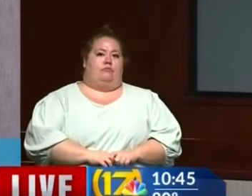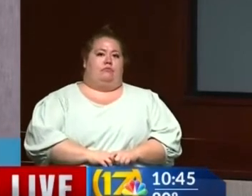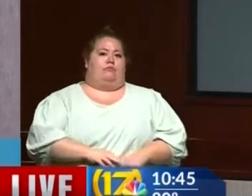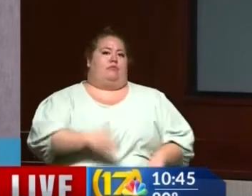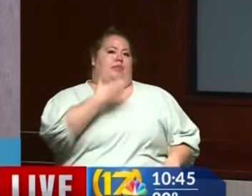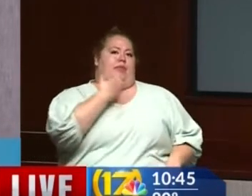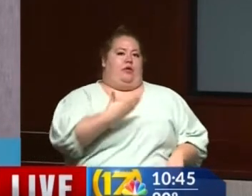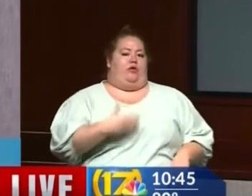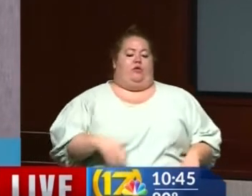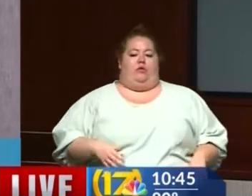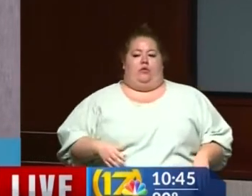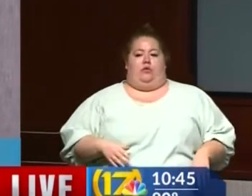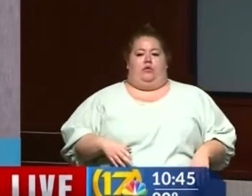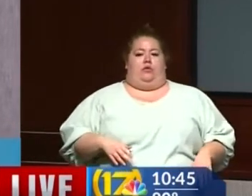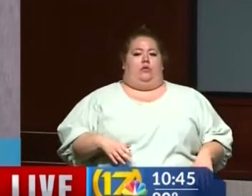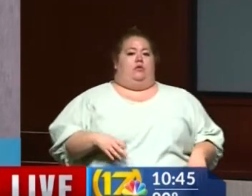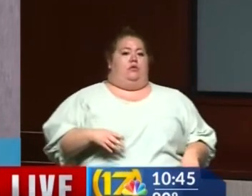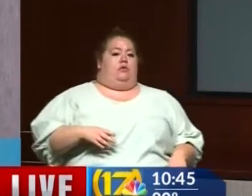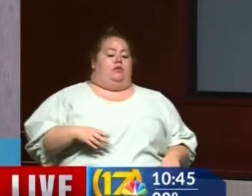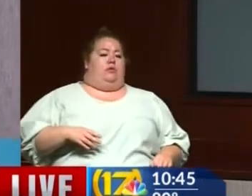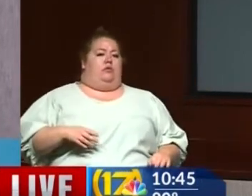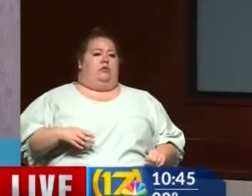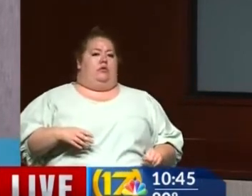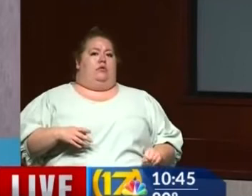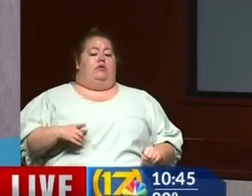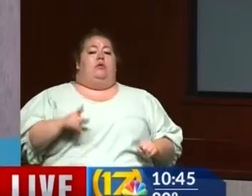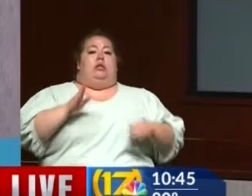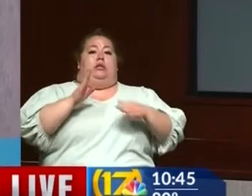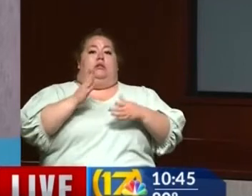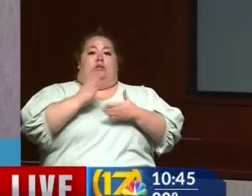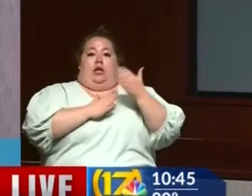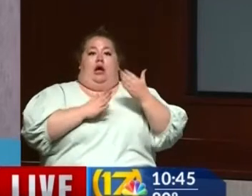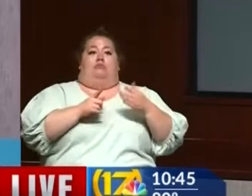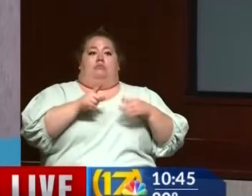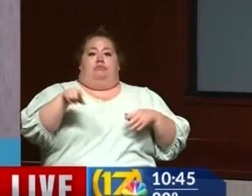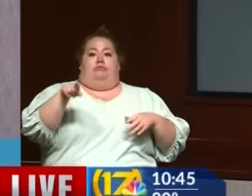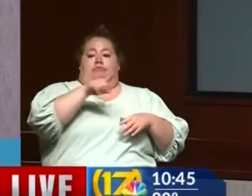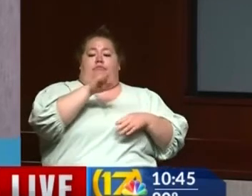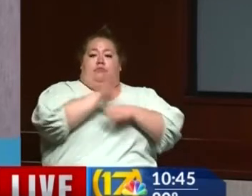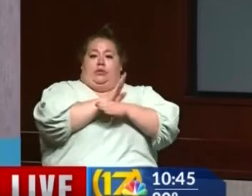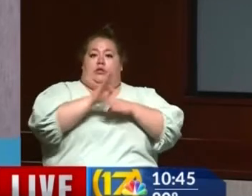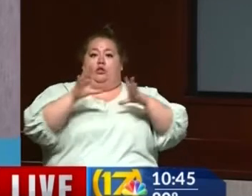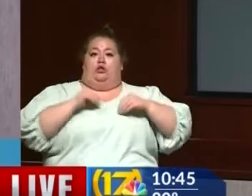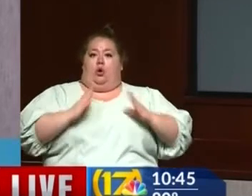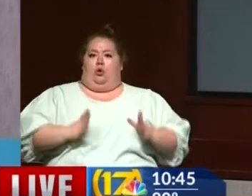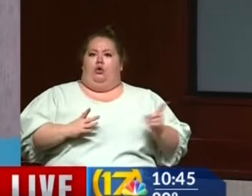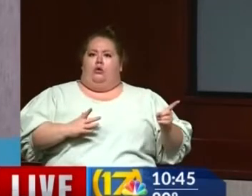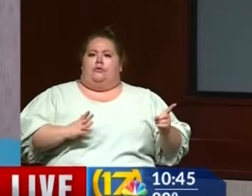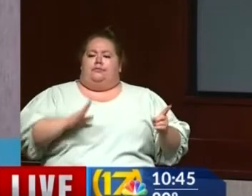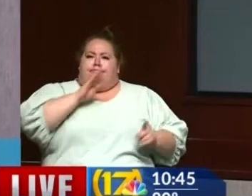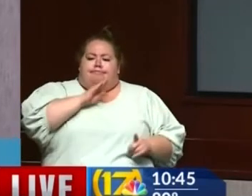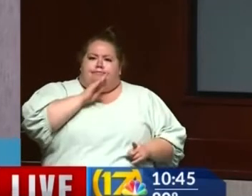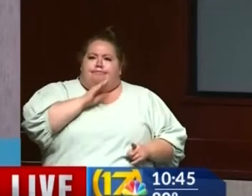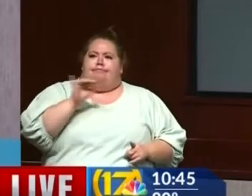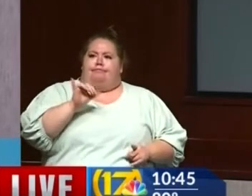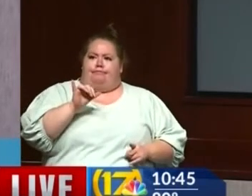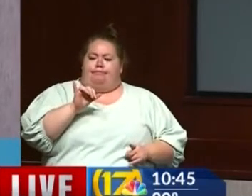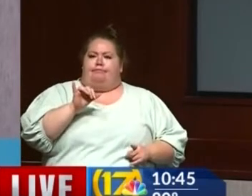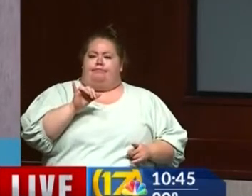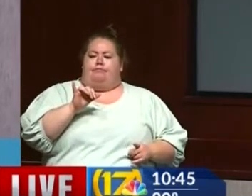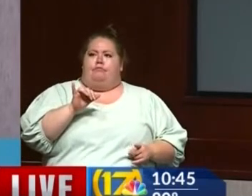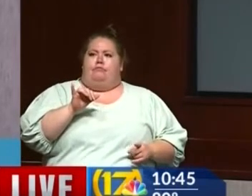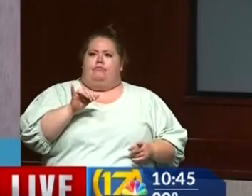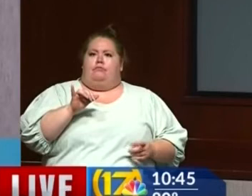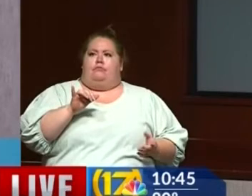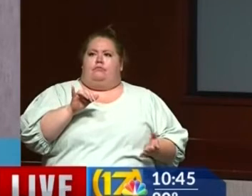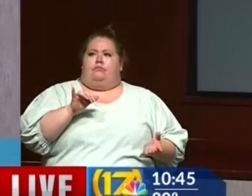Thank you. Many business owners are obviously frustrated with the economic restrictions that are being imposed by the state. I was